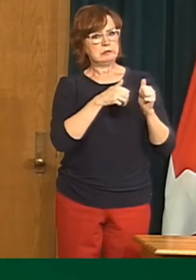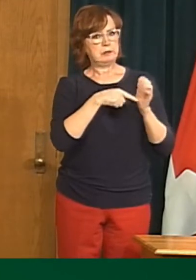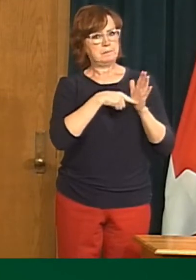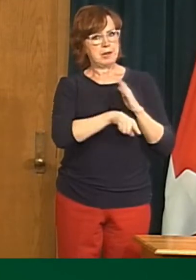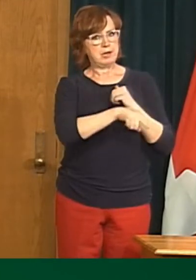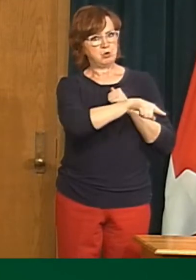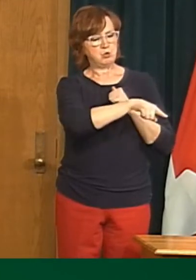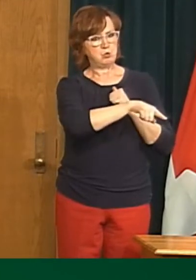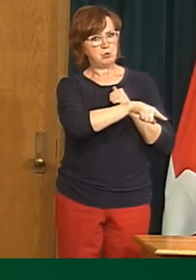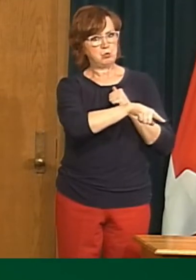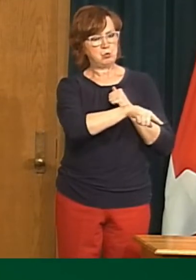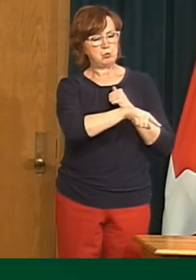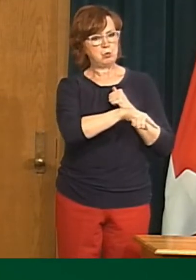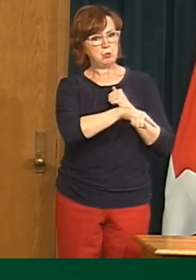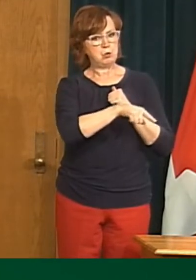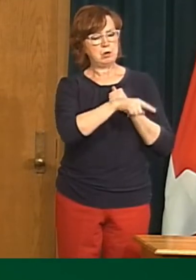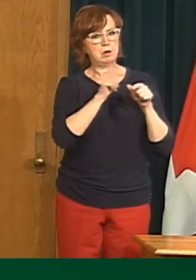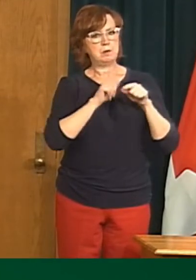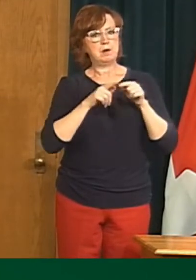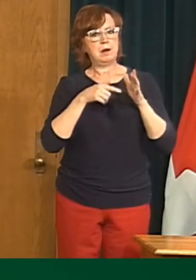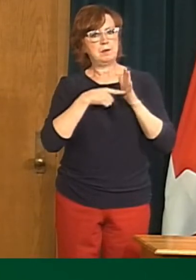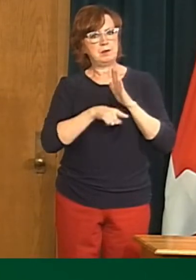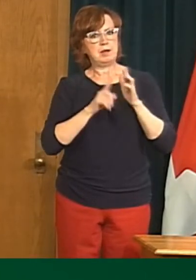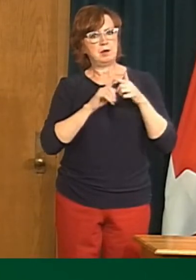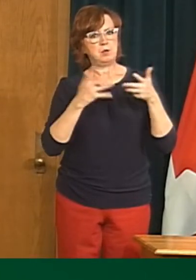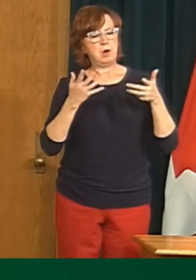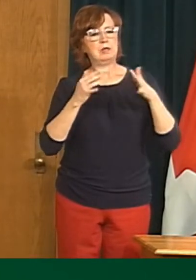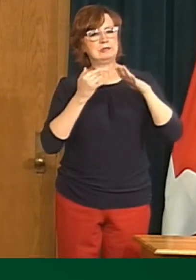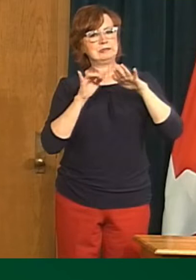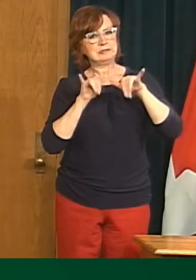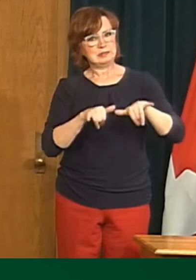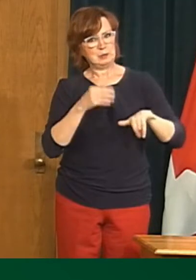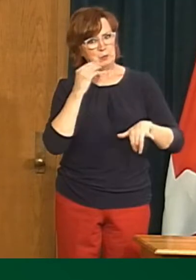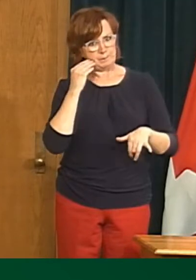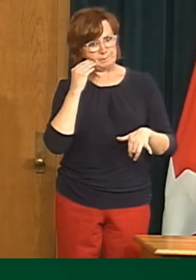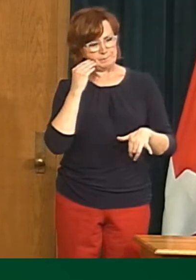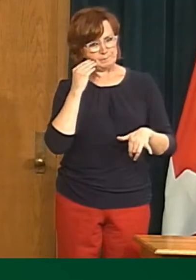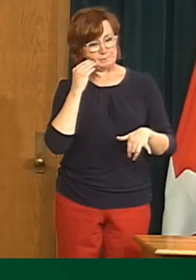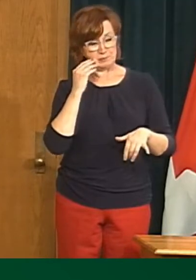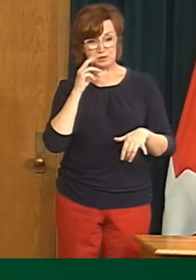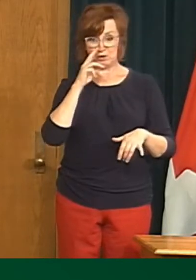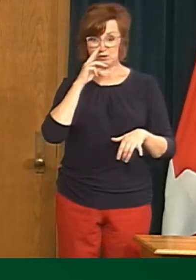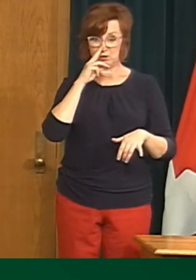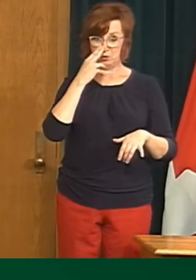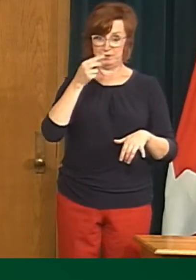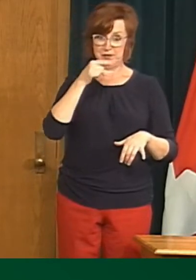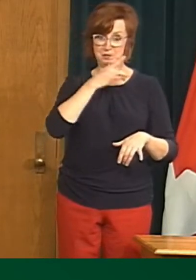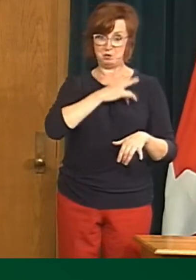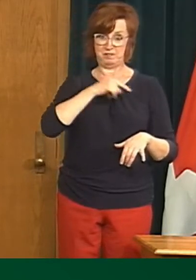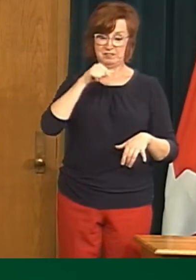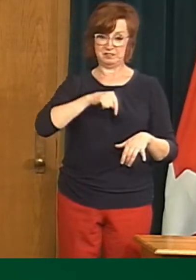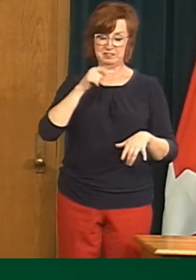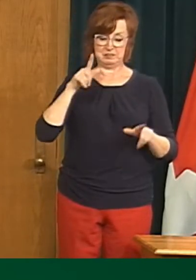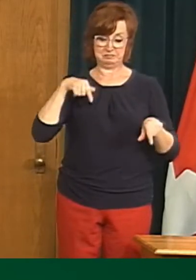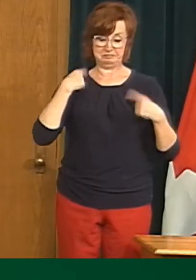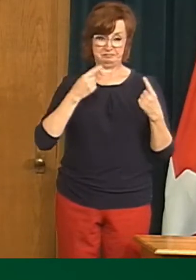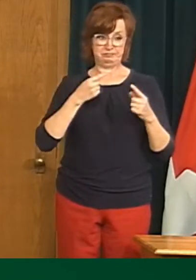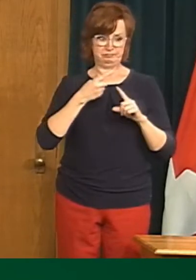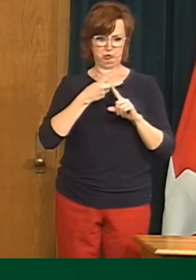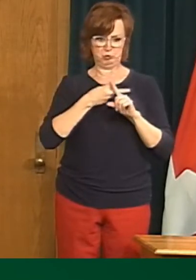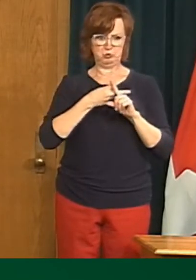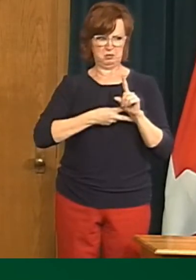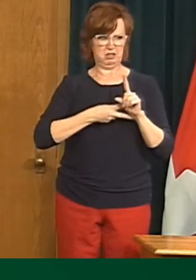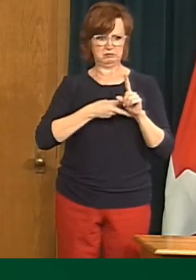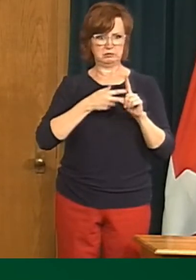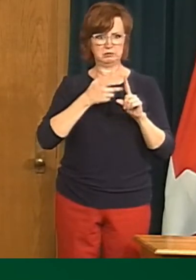is somewhat unique relative to other provinces where we have had a program in place, and it's been in place for a couple of months now, and I think